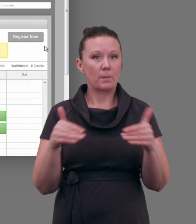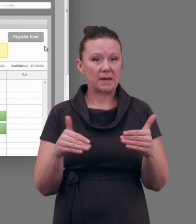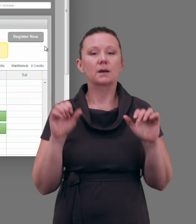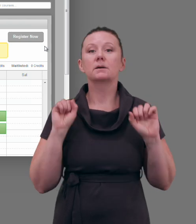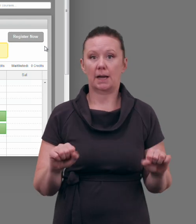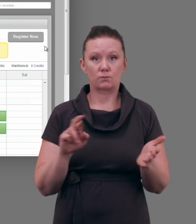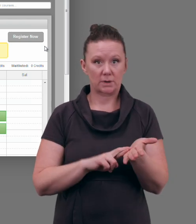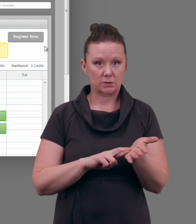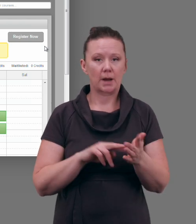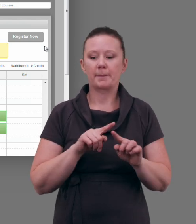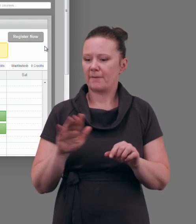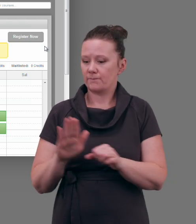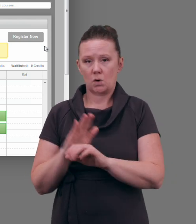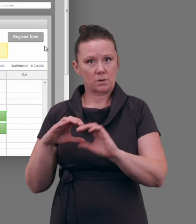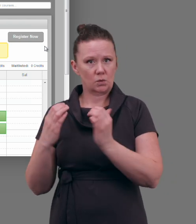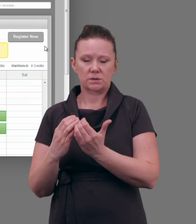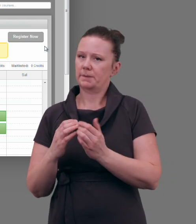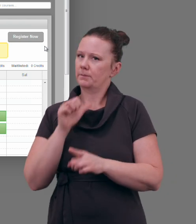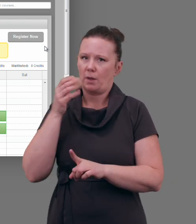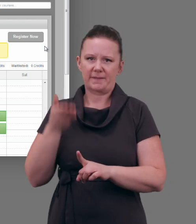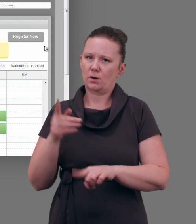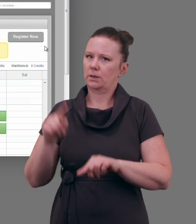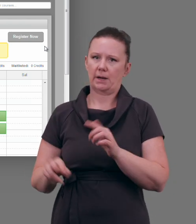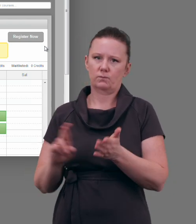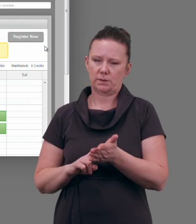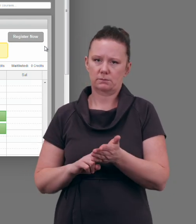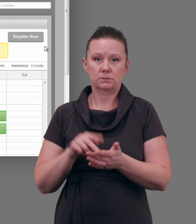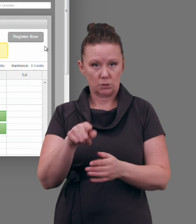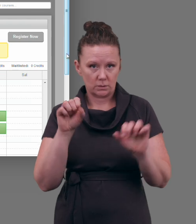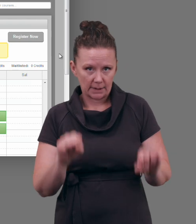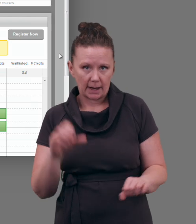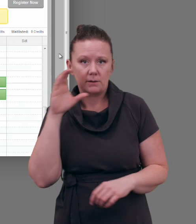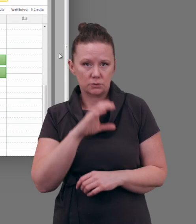that are full. Then you can search for the remaining available sections that you need.